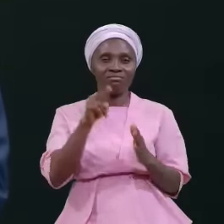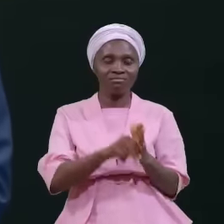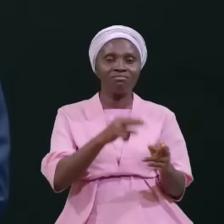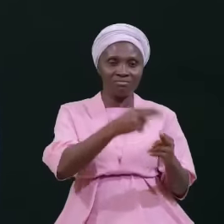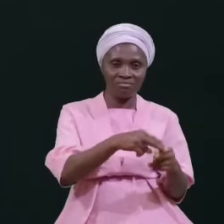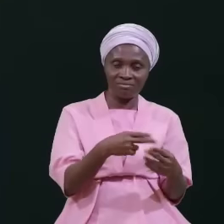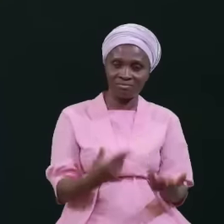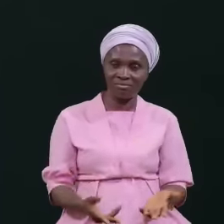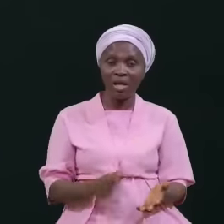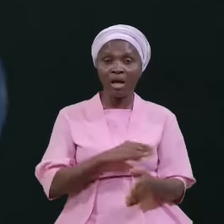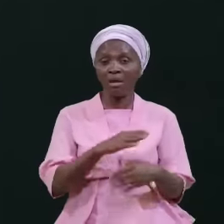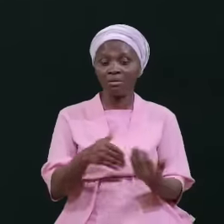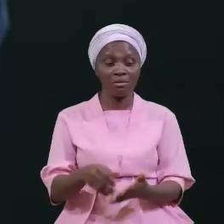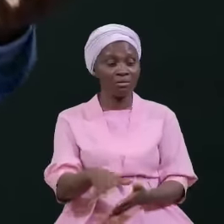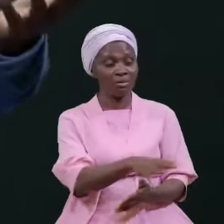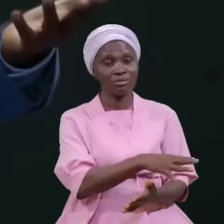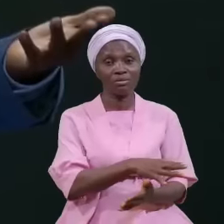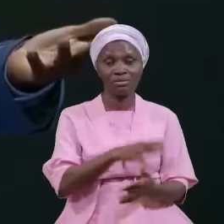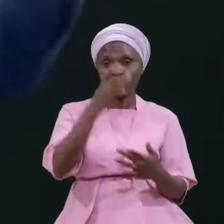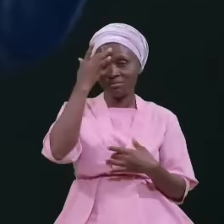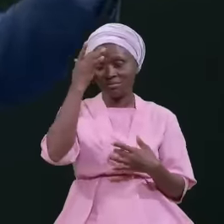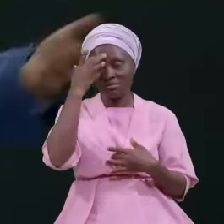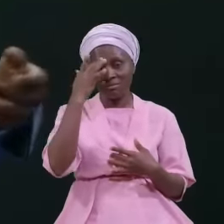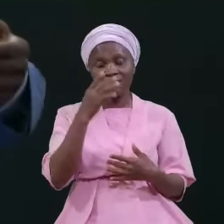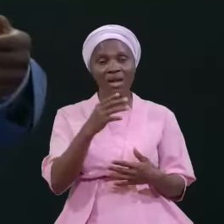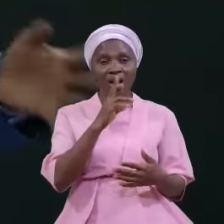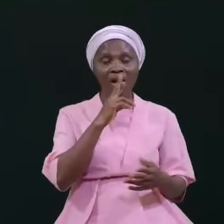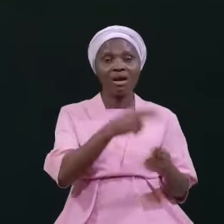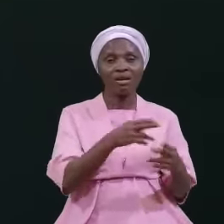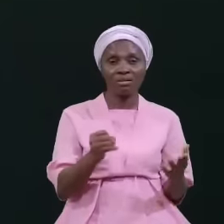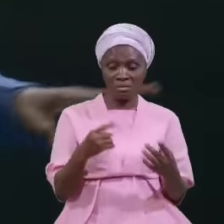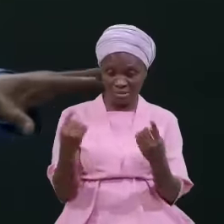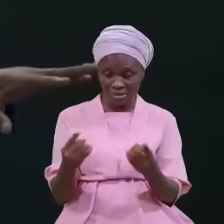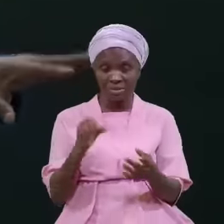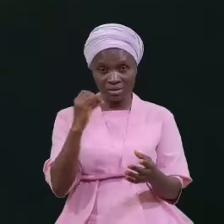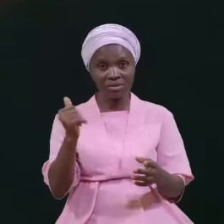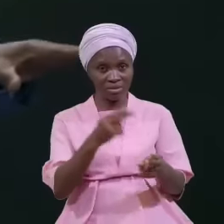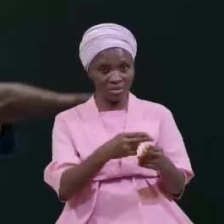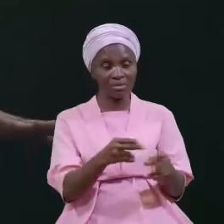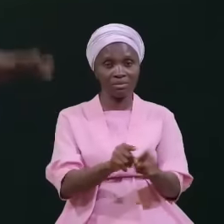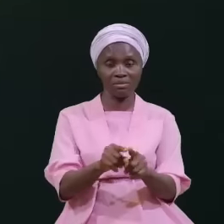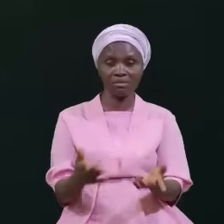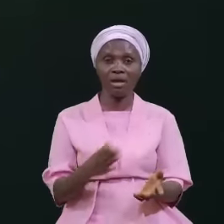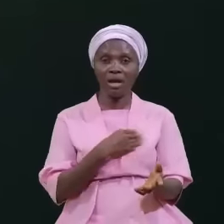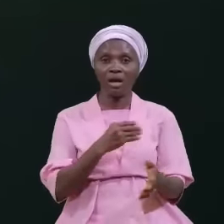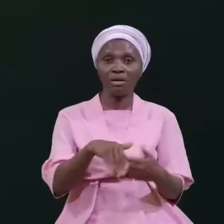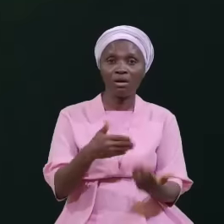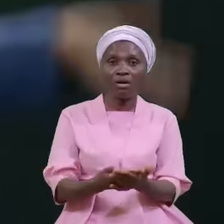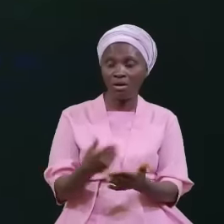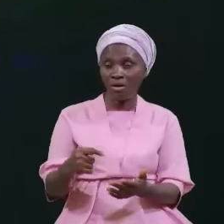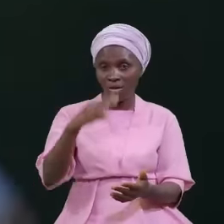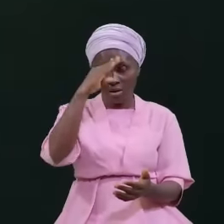those infirmities, that's a name. And sin, that's a name. And all the men and women of